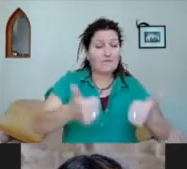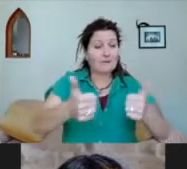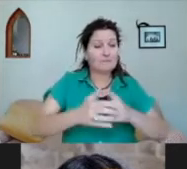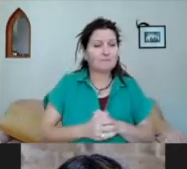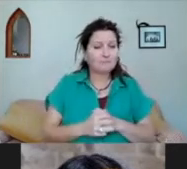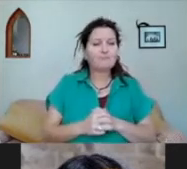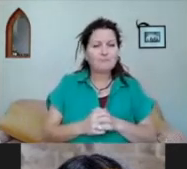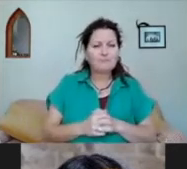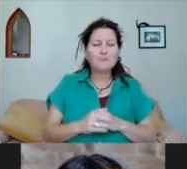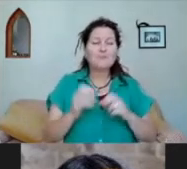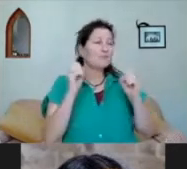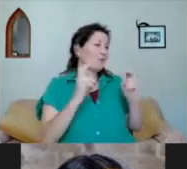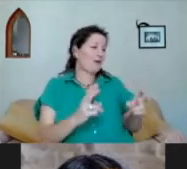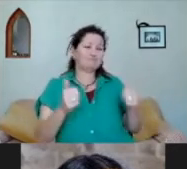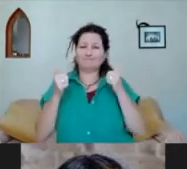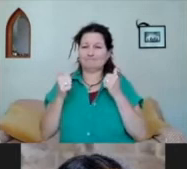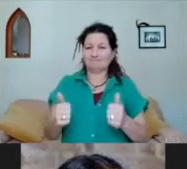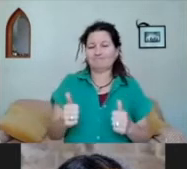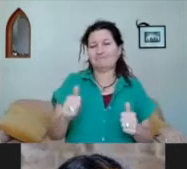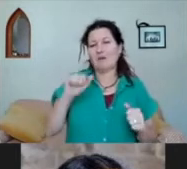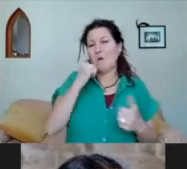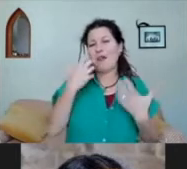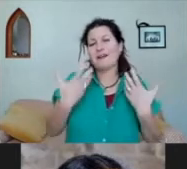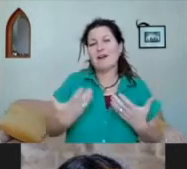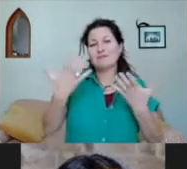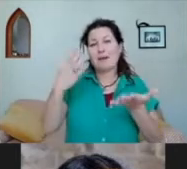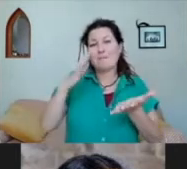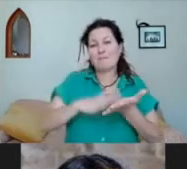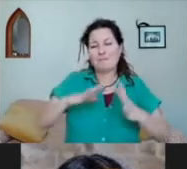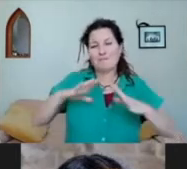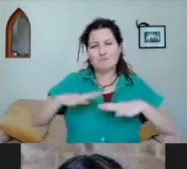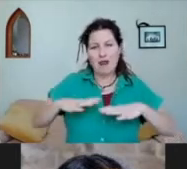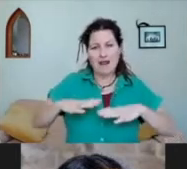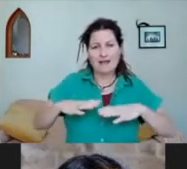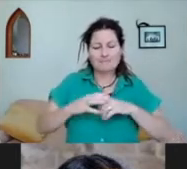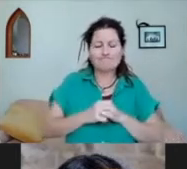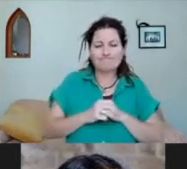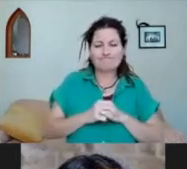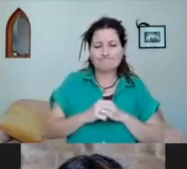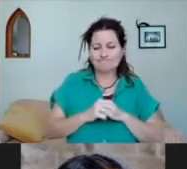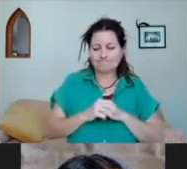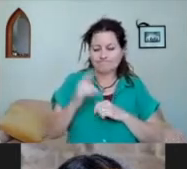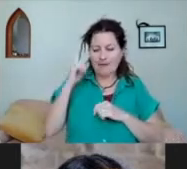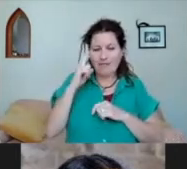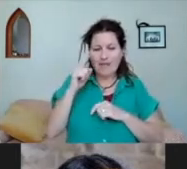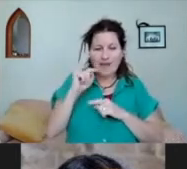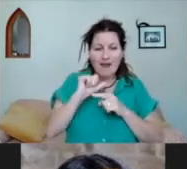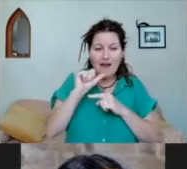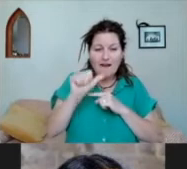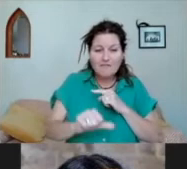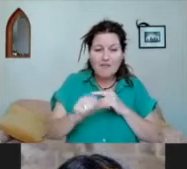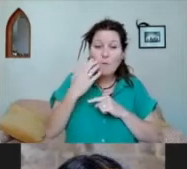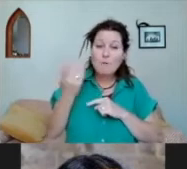Okay, we're gonna take a 10 minutes break, and then I think VJ is next,